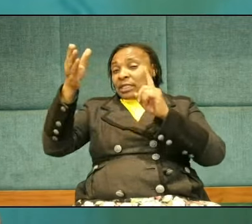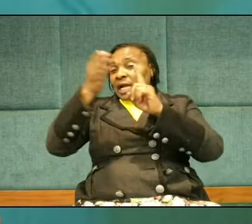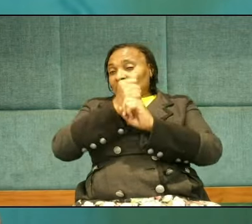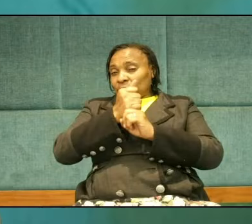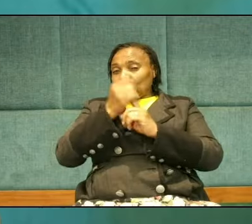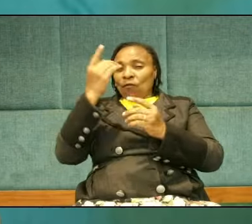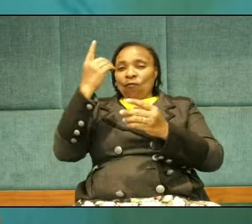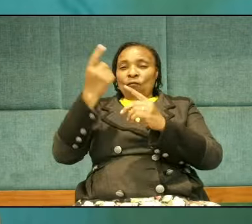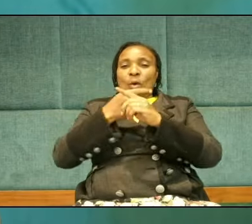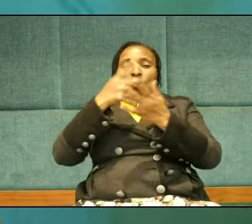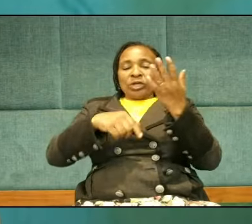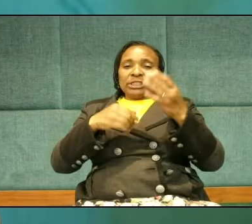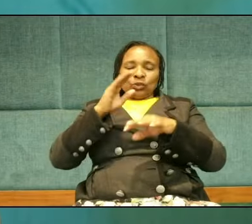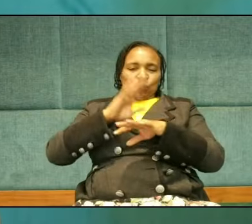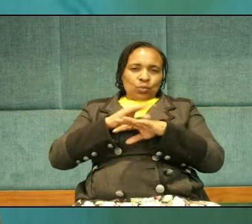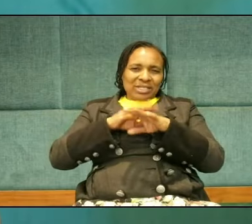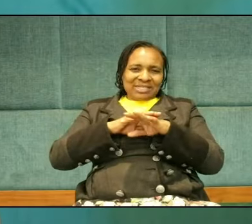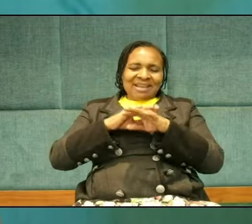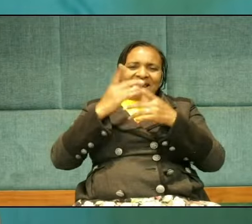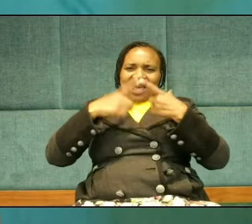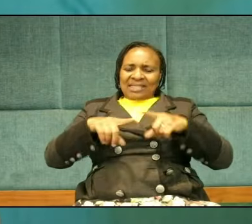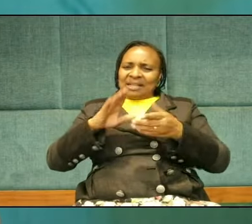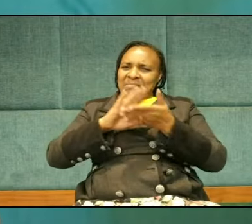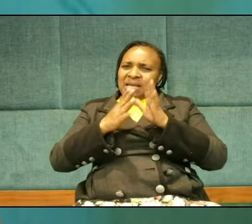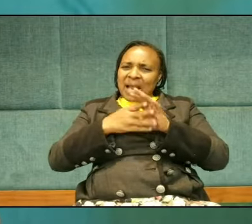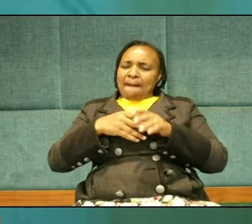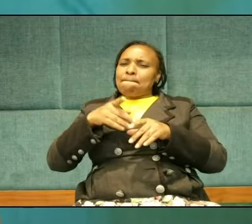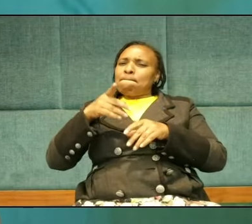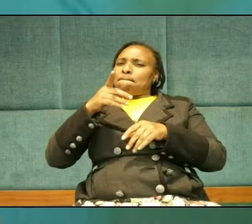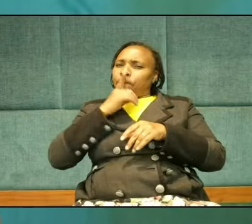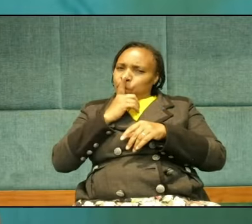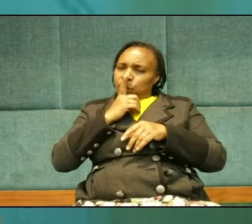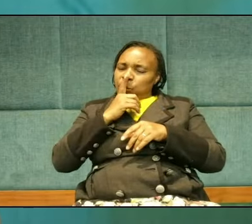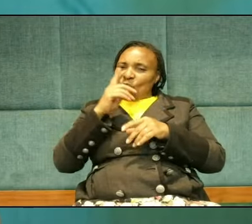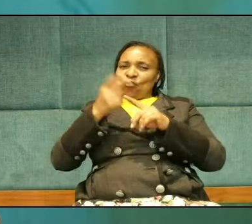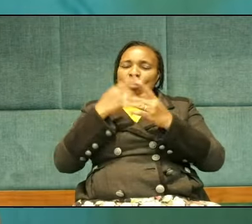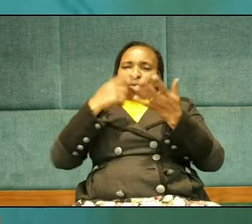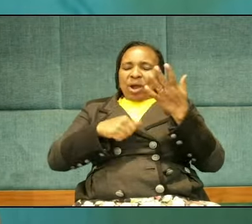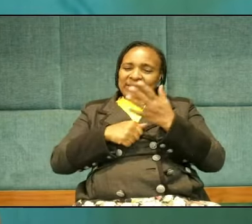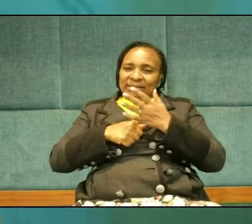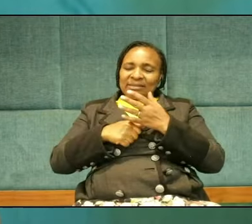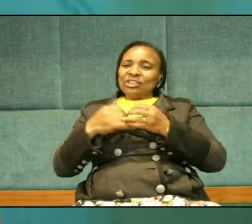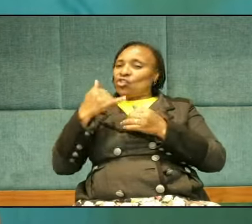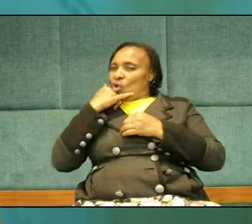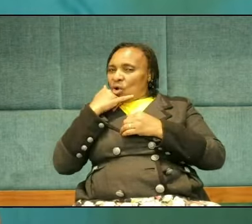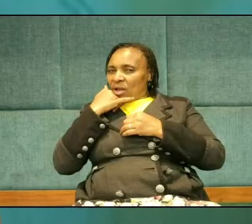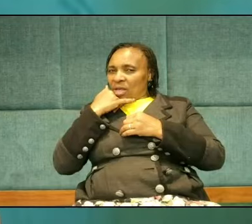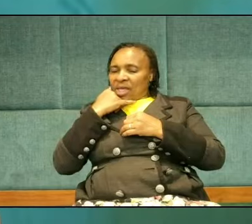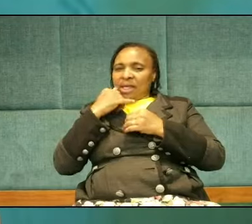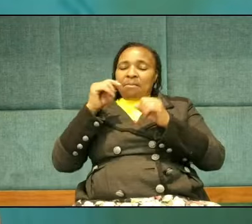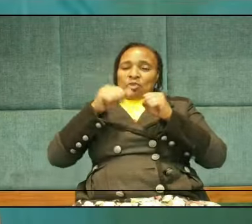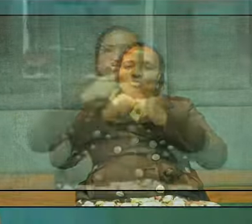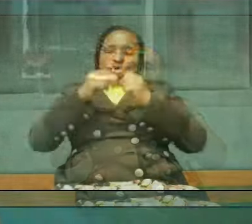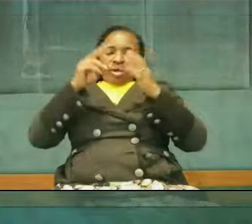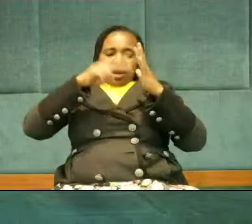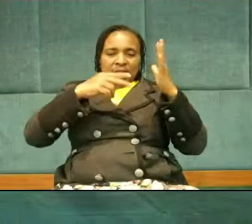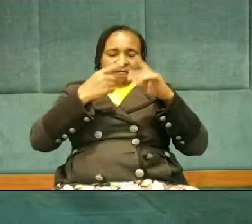and equally, let us be innocent about what is evil. Can someone just please read the further insight?